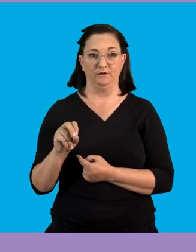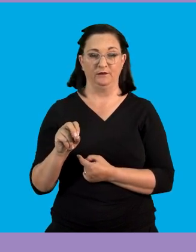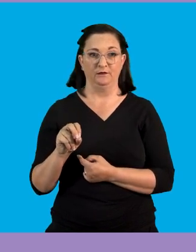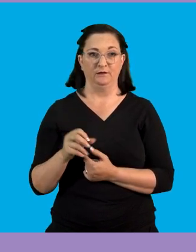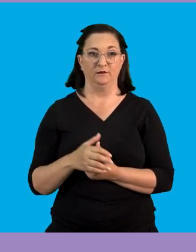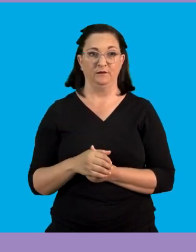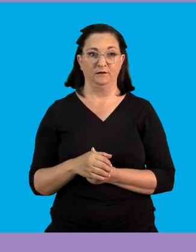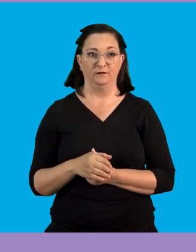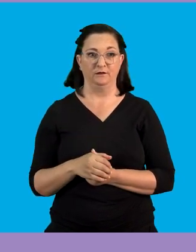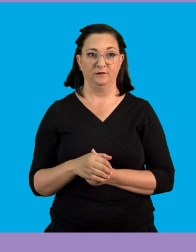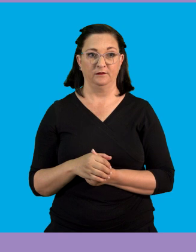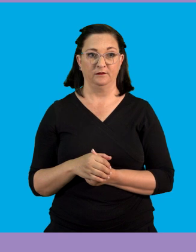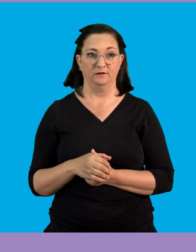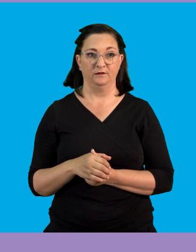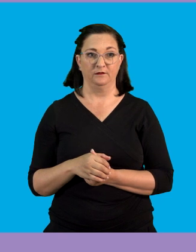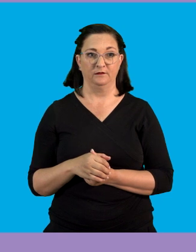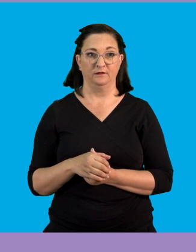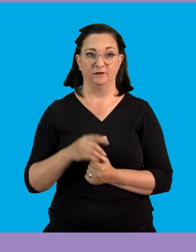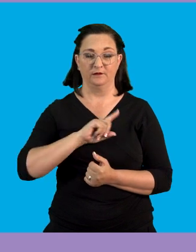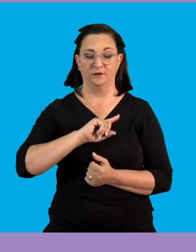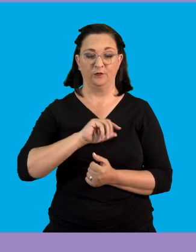would be 360